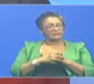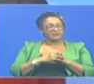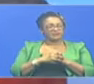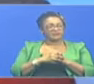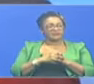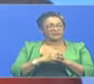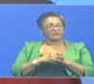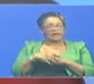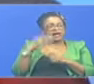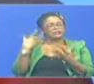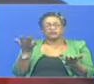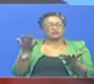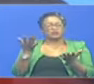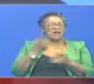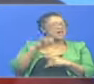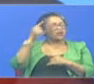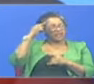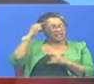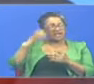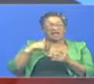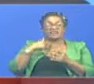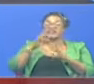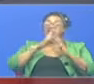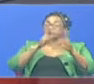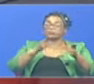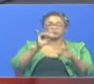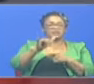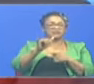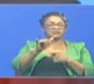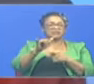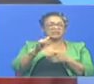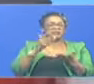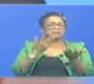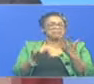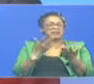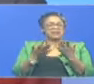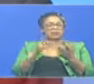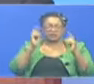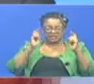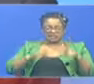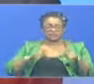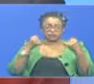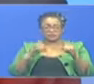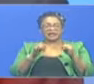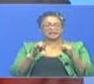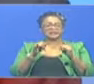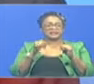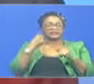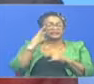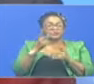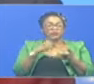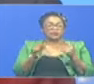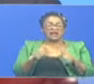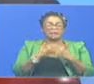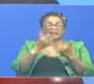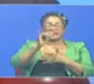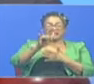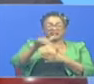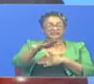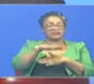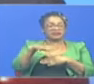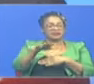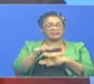I don't know. I don't think I have the answer for that question. It might require us to go and look back and see what's happening in that space in terms